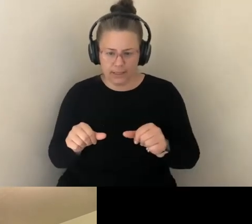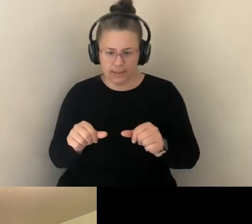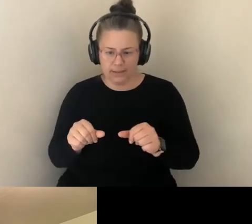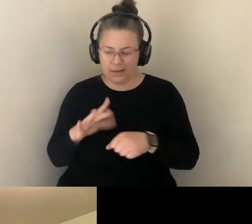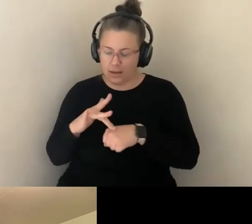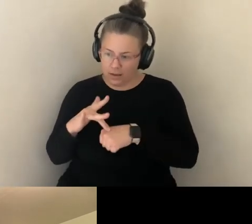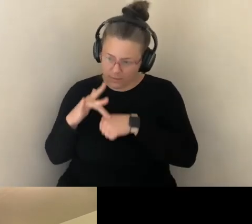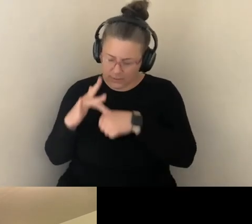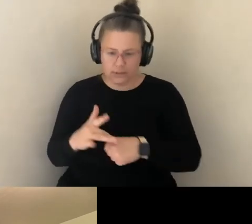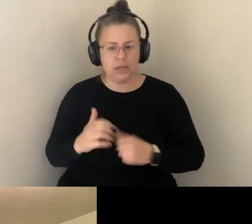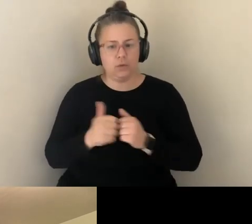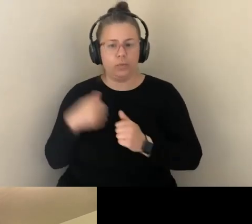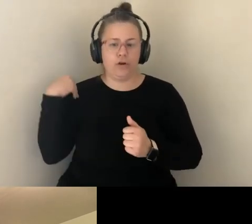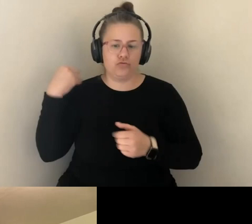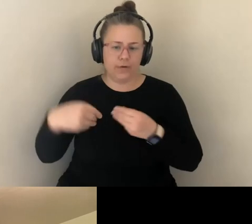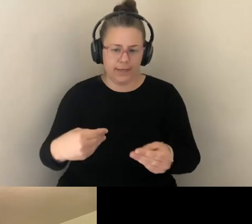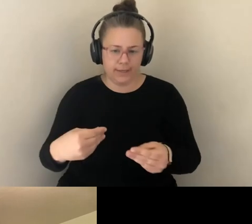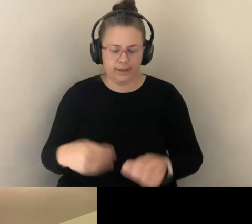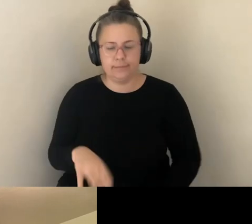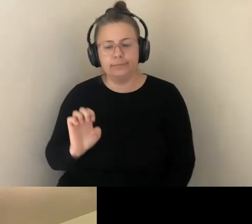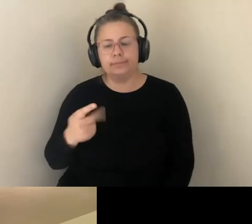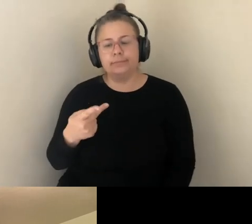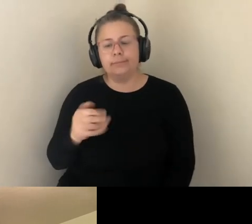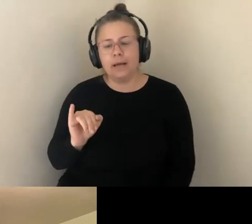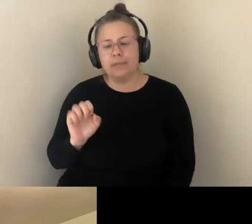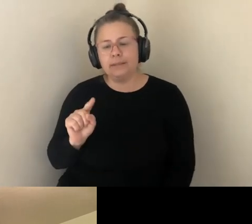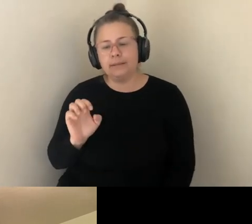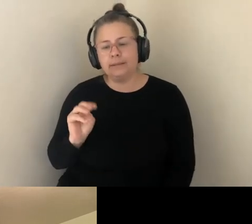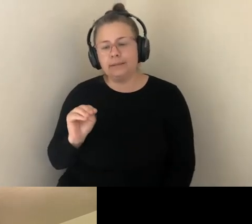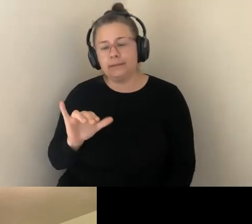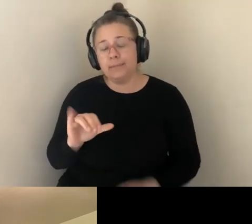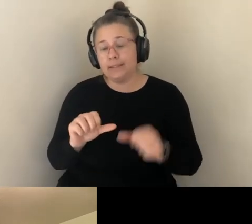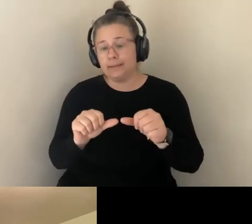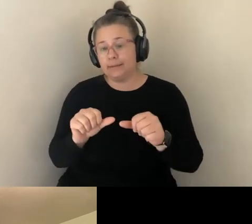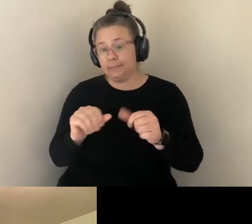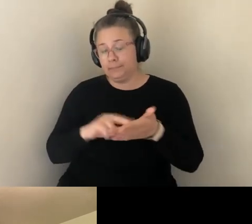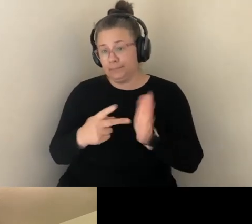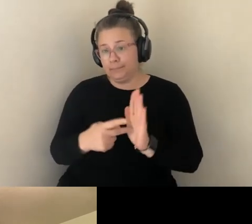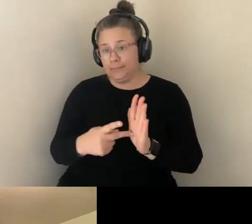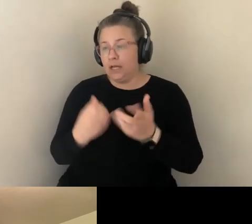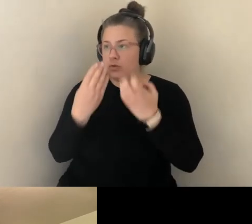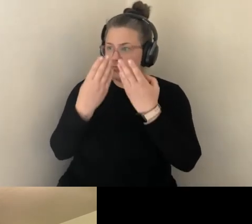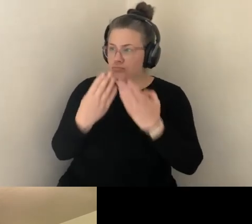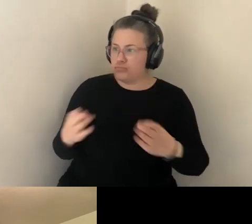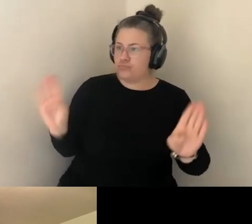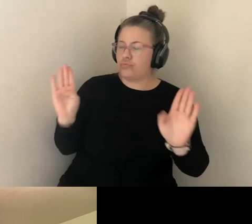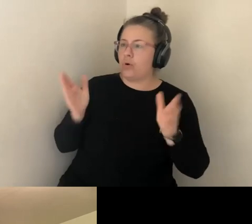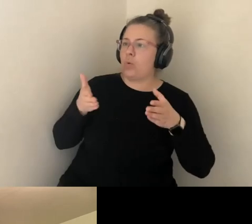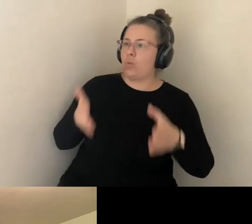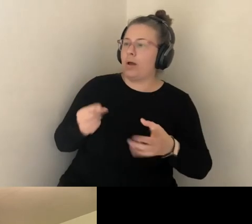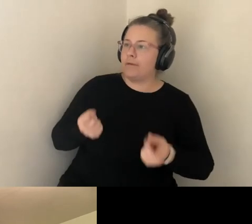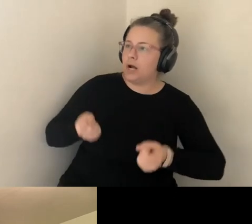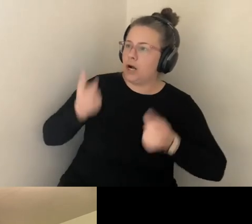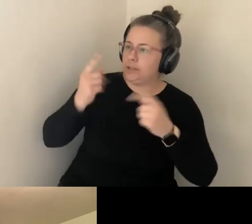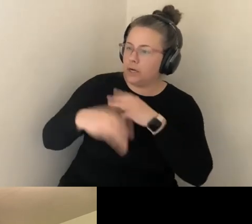By epistemic space, I mean a broadly shared way of knowing and making sense of the world that's so pervasive that it often